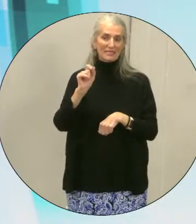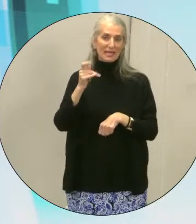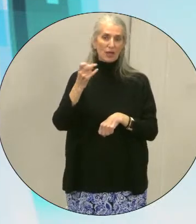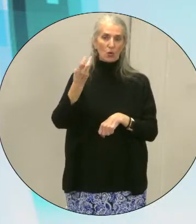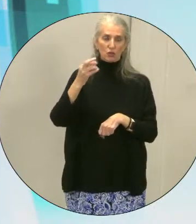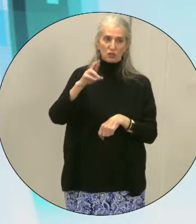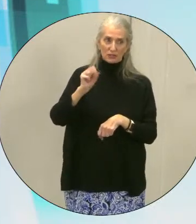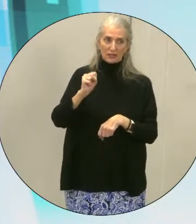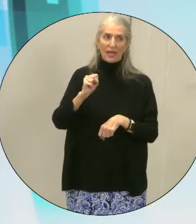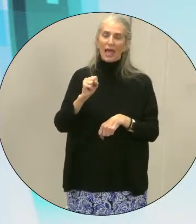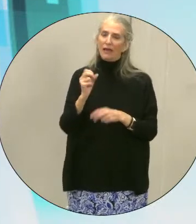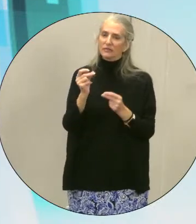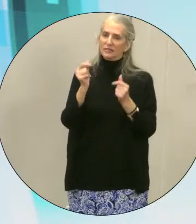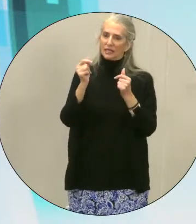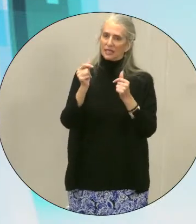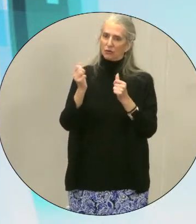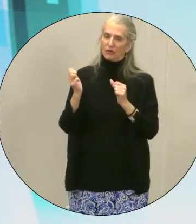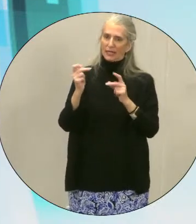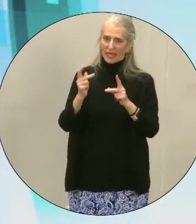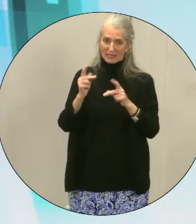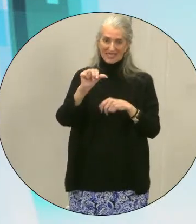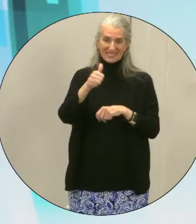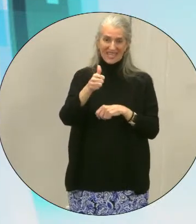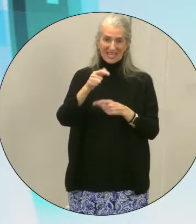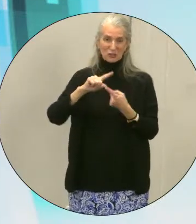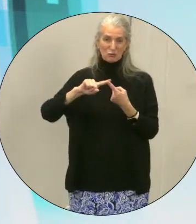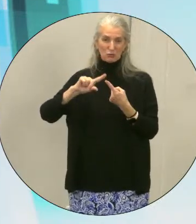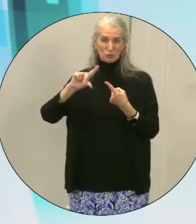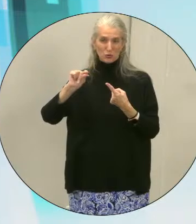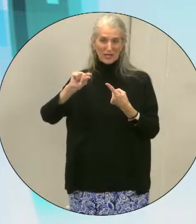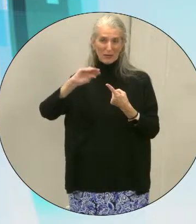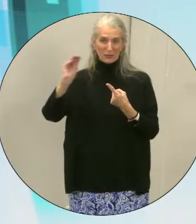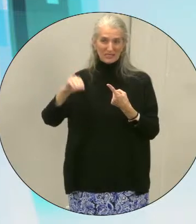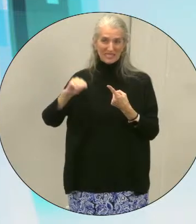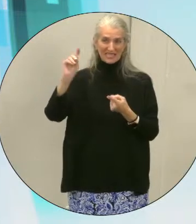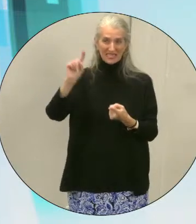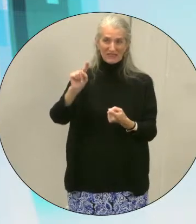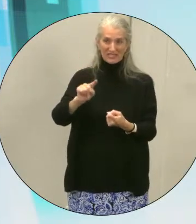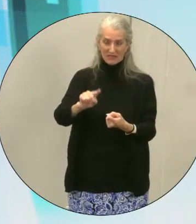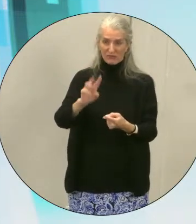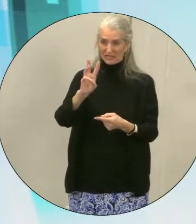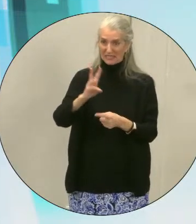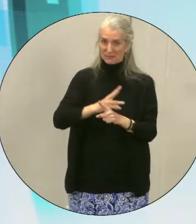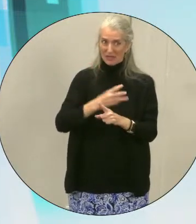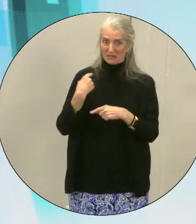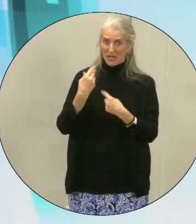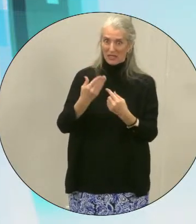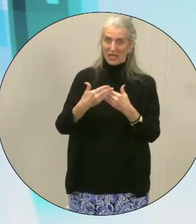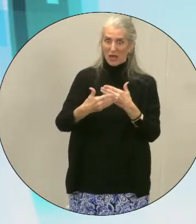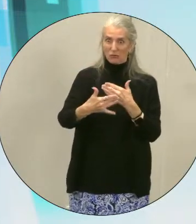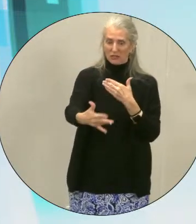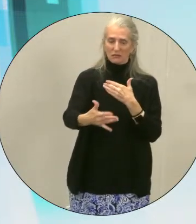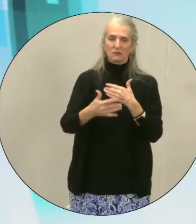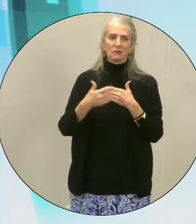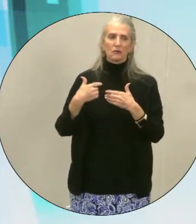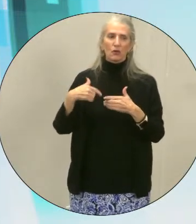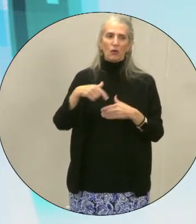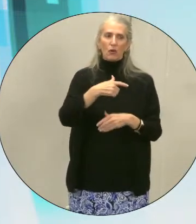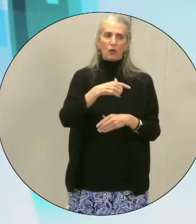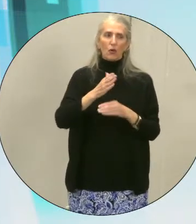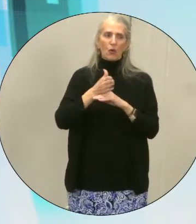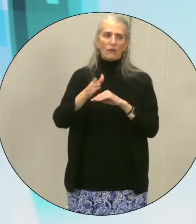has steadily remained at a 10 to 20% deficit for almost 6 months and counting. Over half of current grade 5 students enrolled in